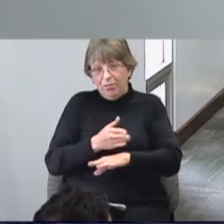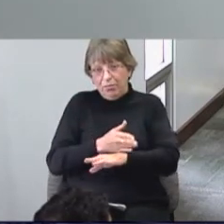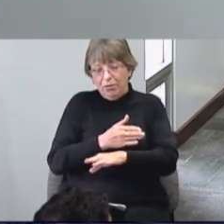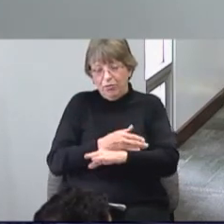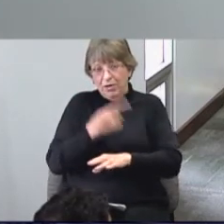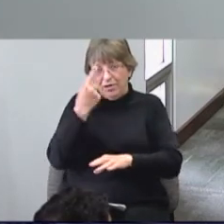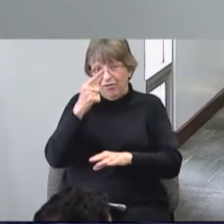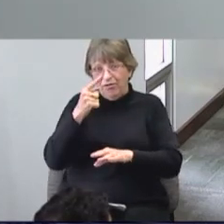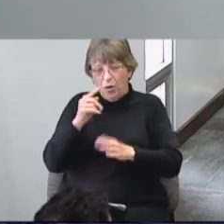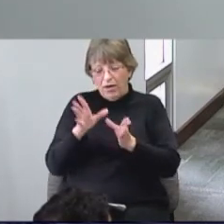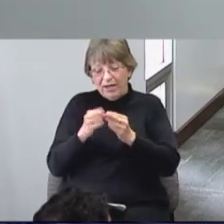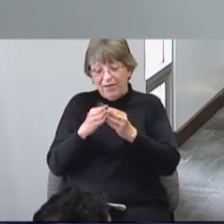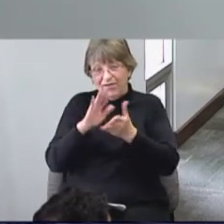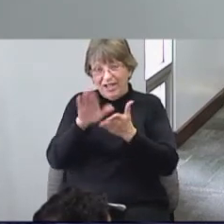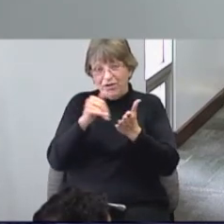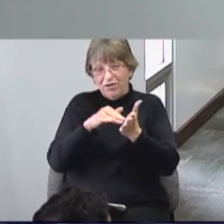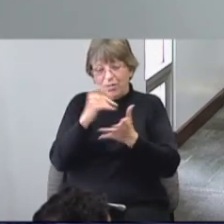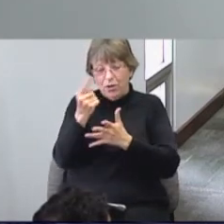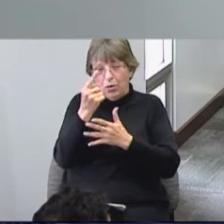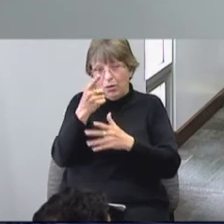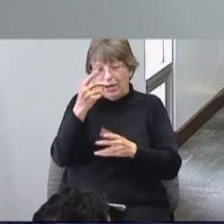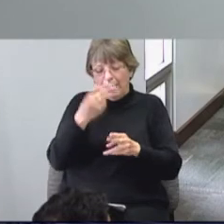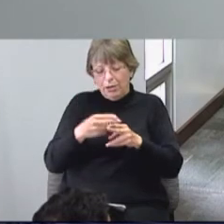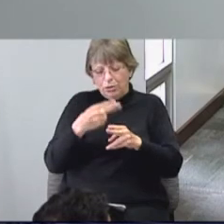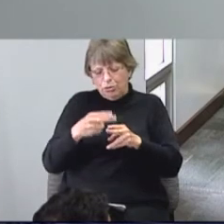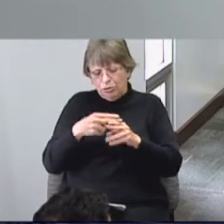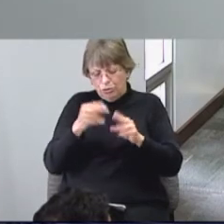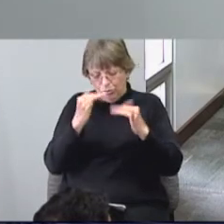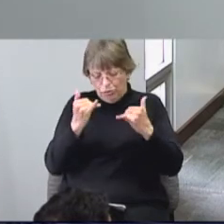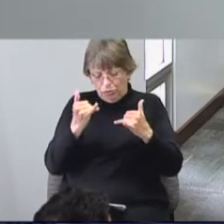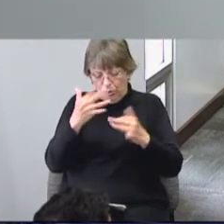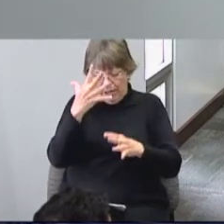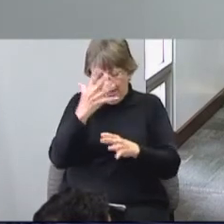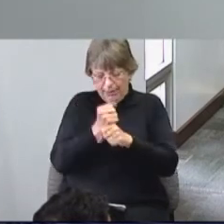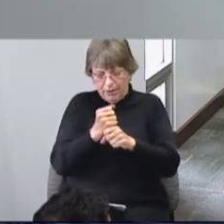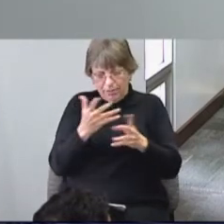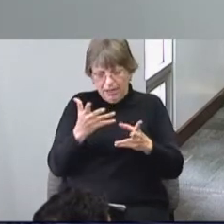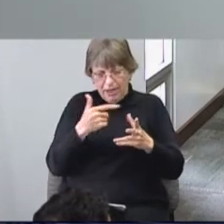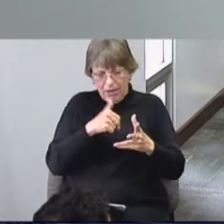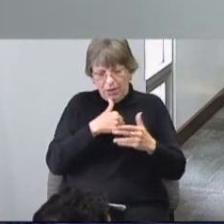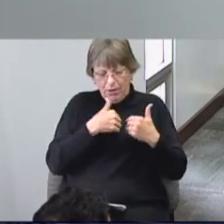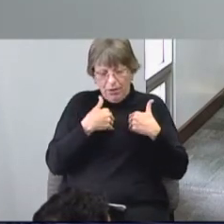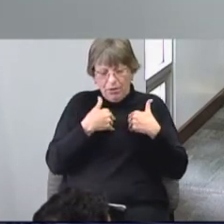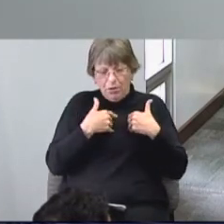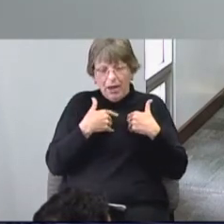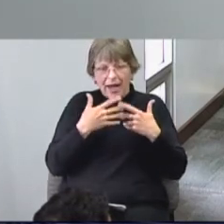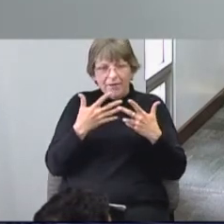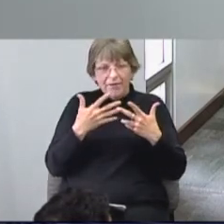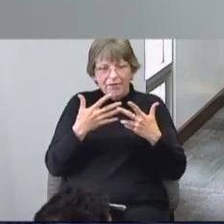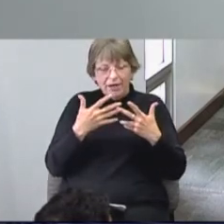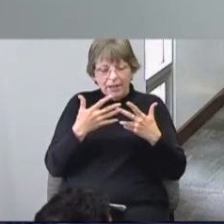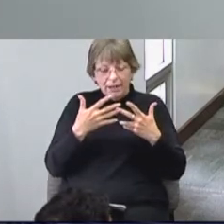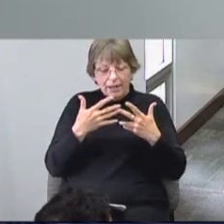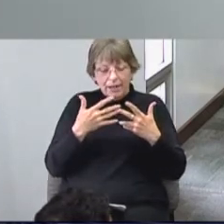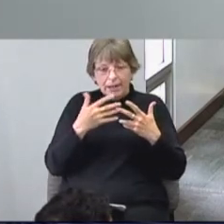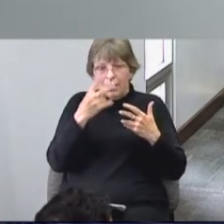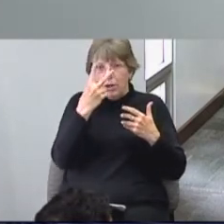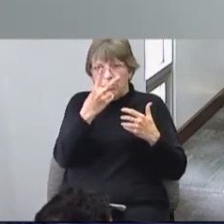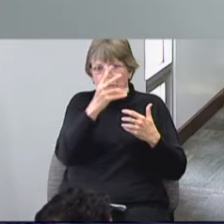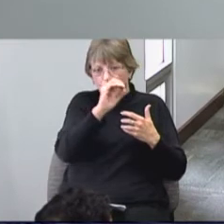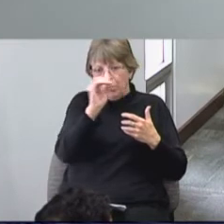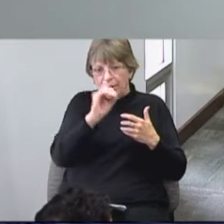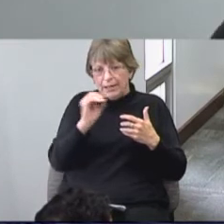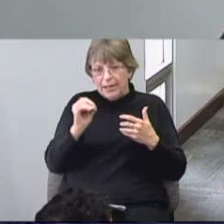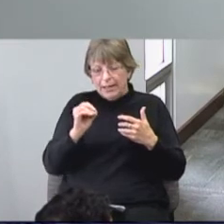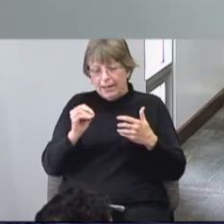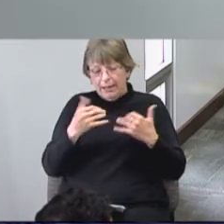only. And real briefly, just a quick summary of the terms of the agreement that you have before you. The city would provide 2%